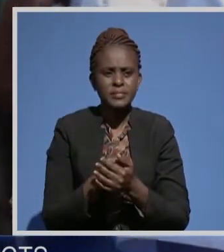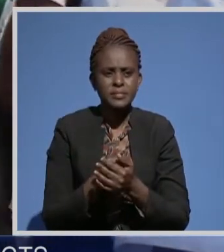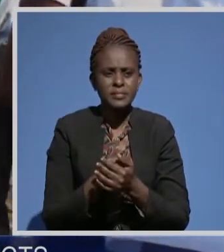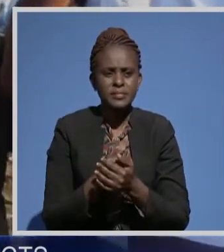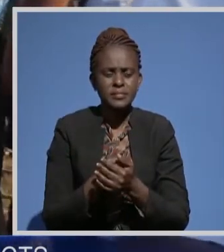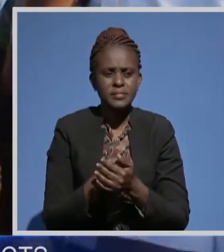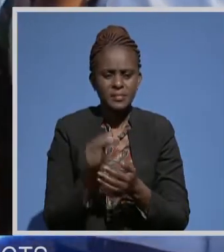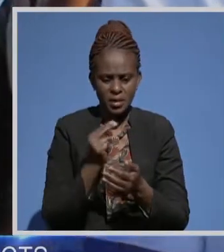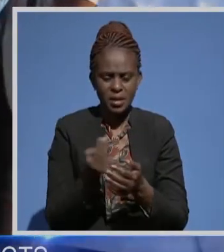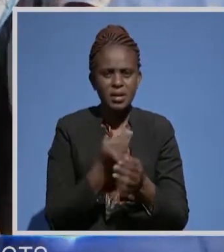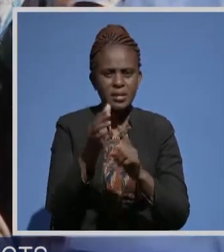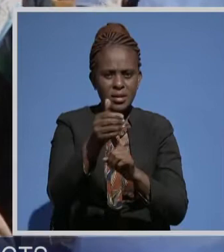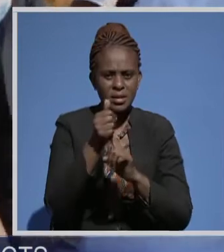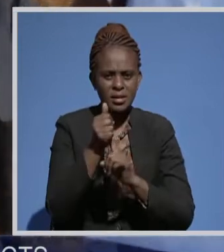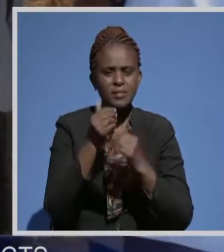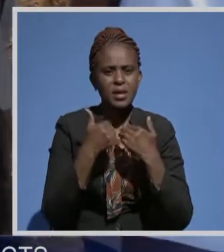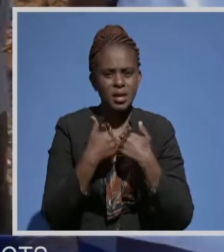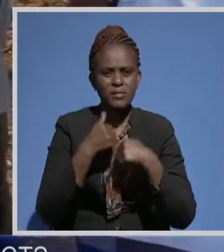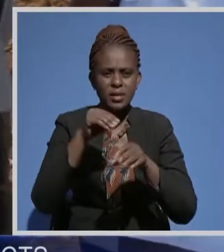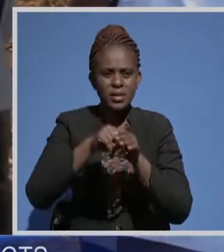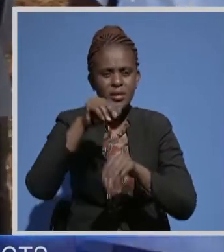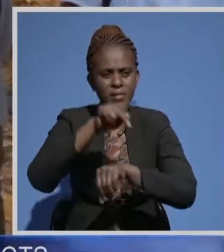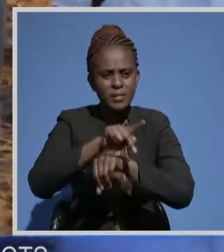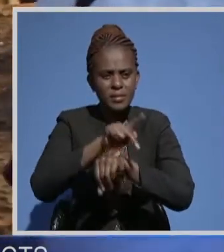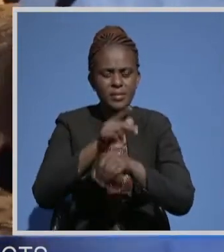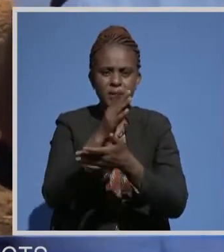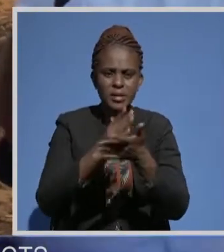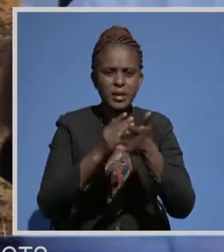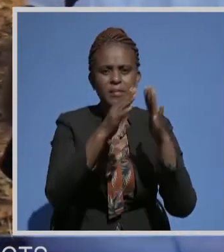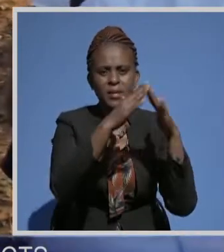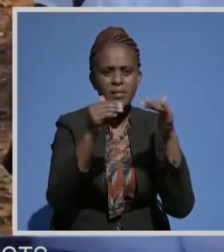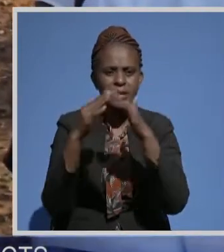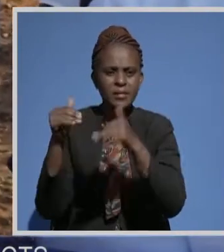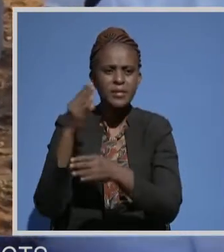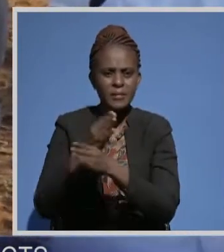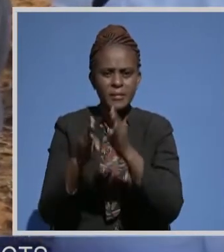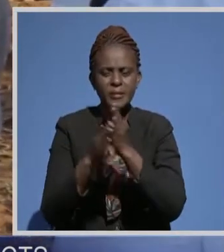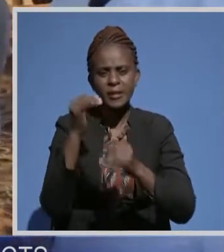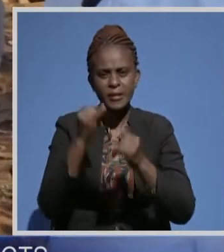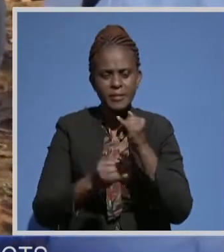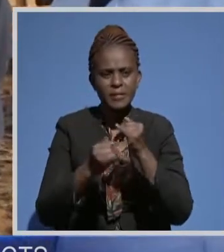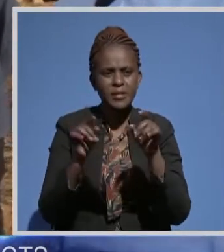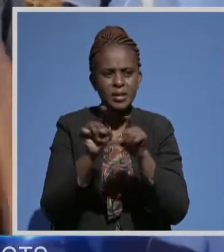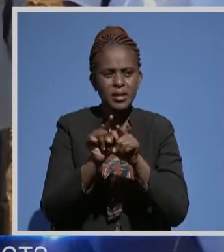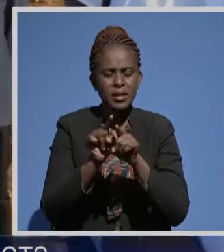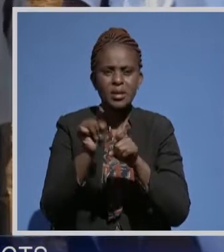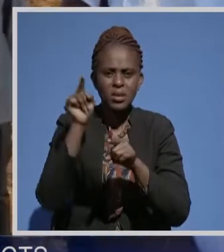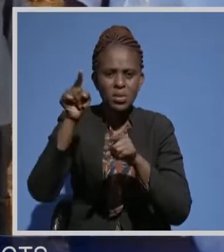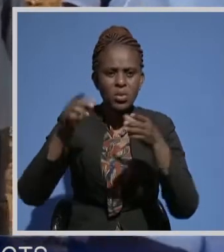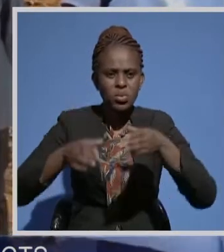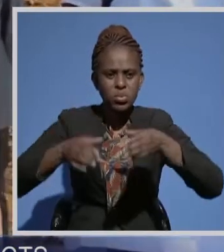We have achieved something on the project. Some bores have been drilled, and the tank that you can see behind